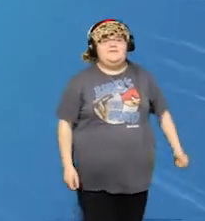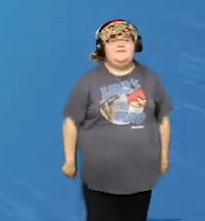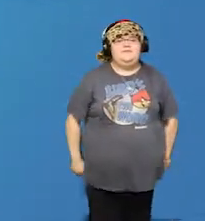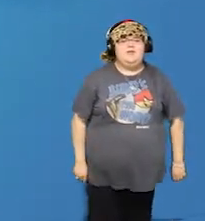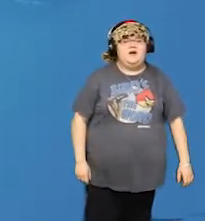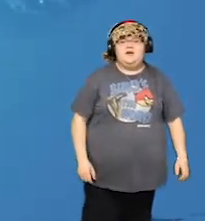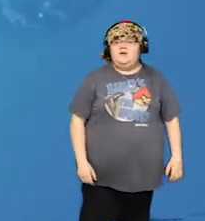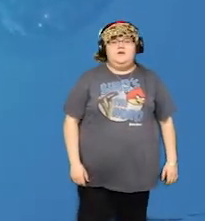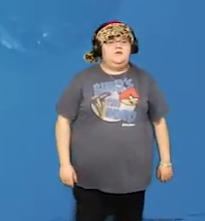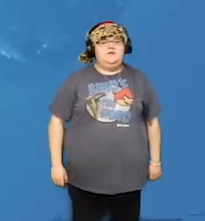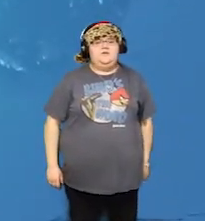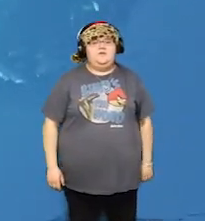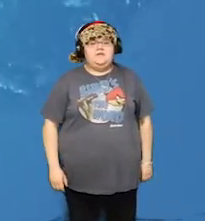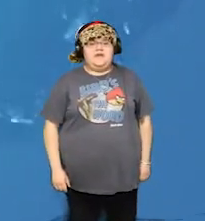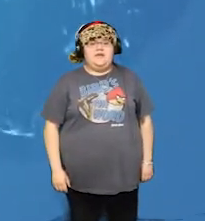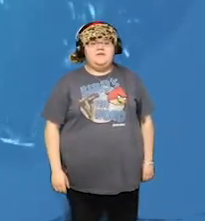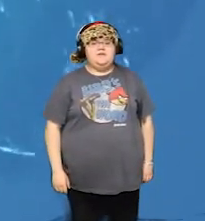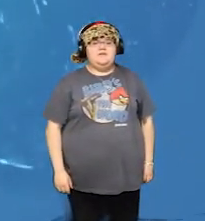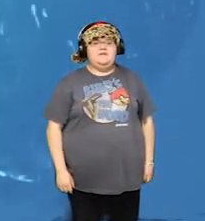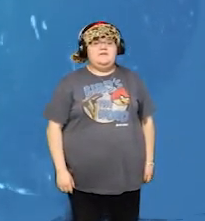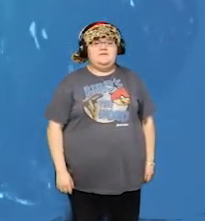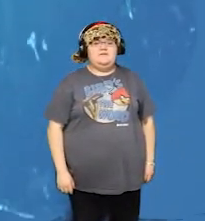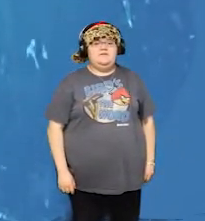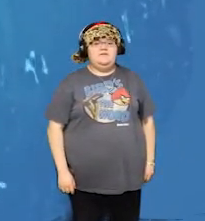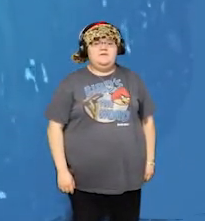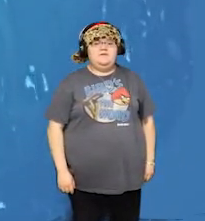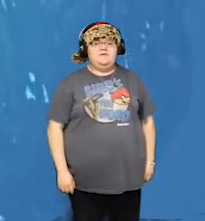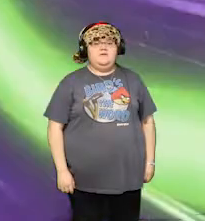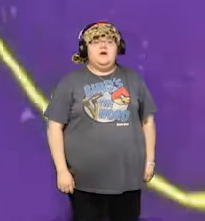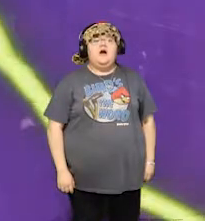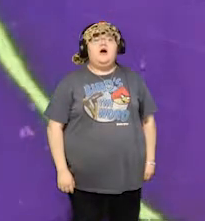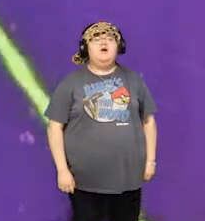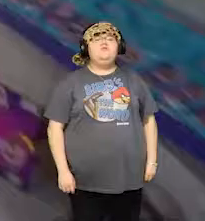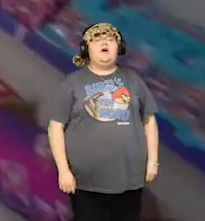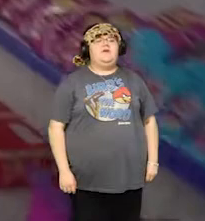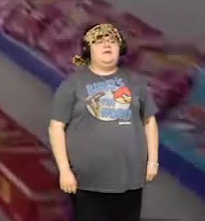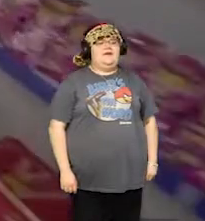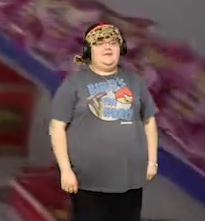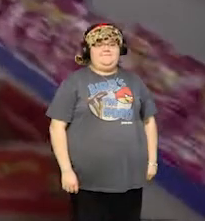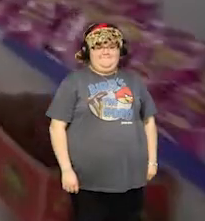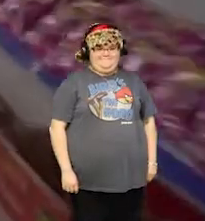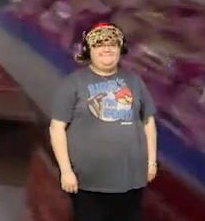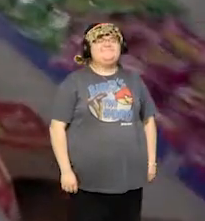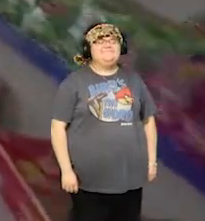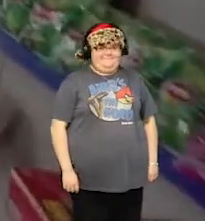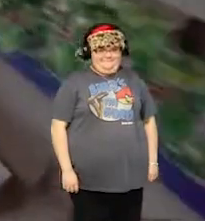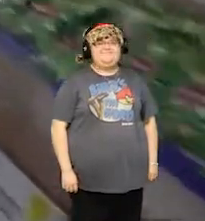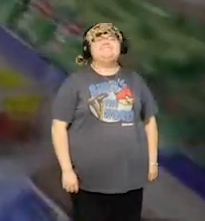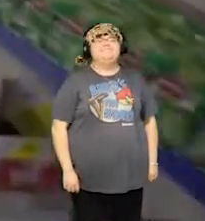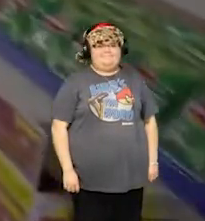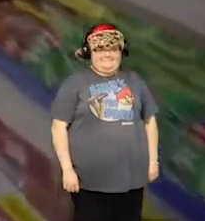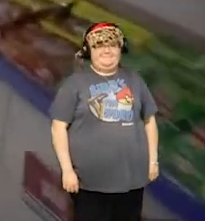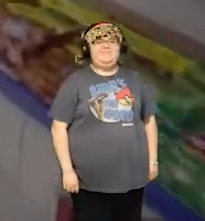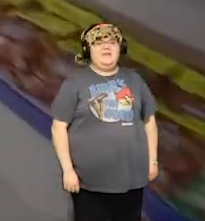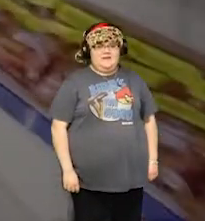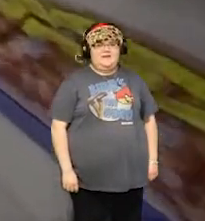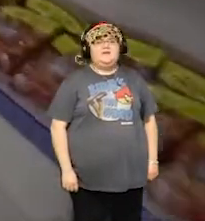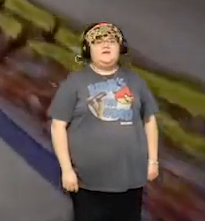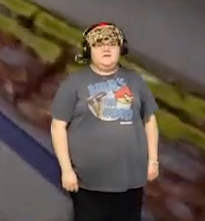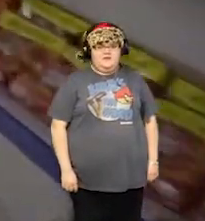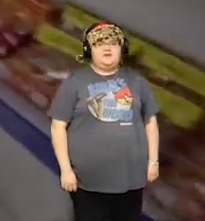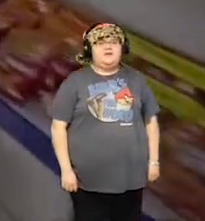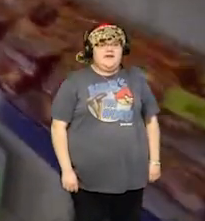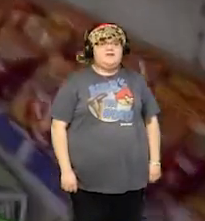Stop right there. Before we get into the juicy stuff, let me explain why we built our own supermarket. Multiple cars that we're going to be driving around